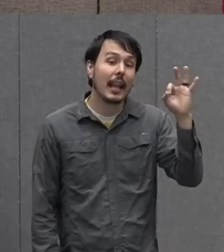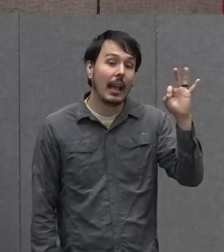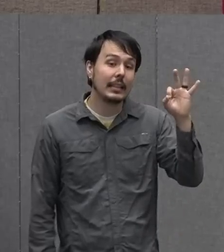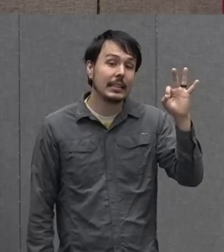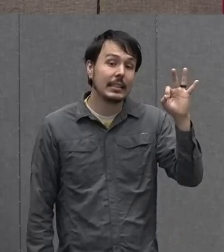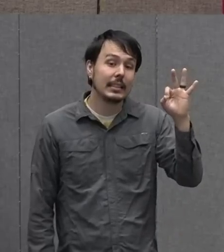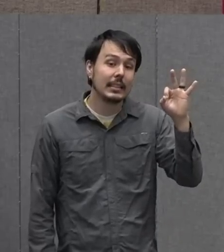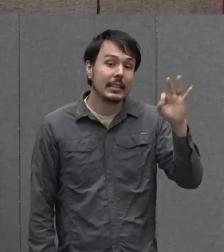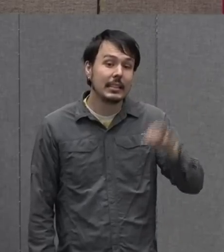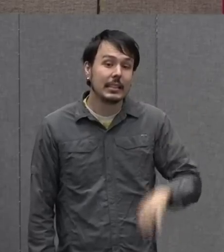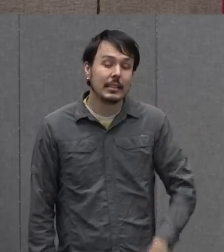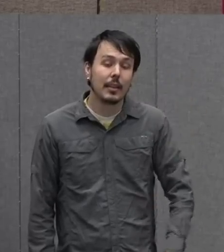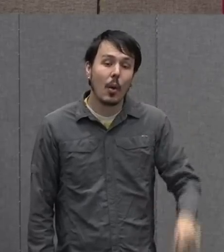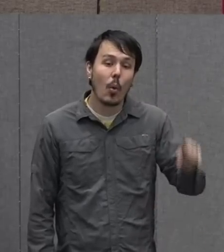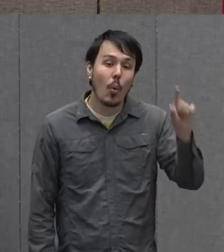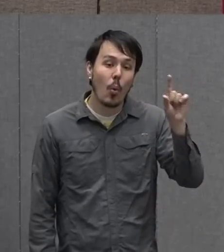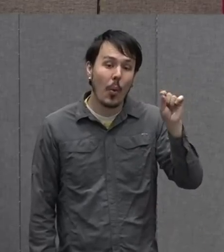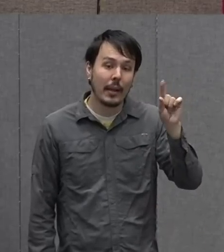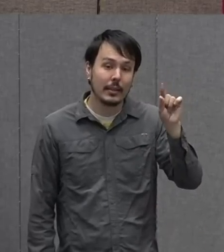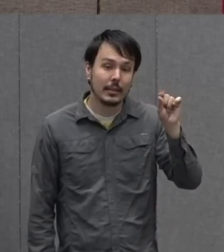19, 20,